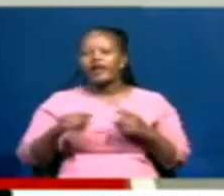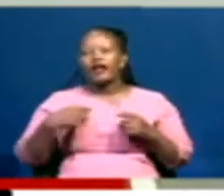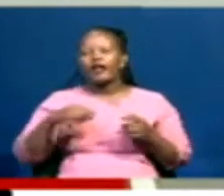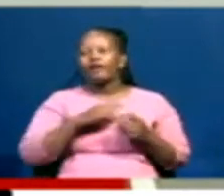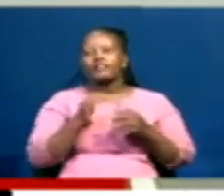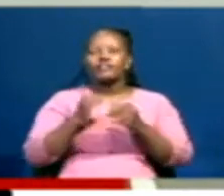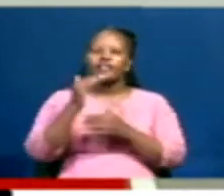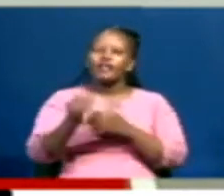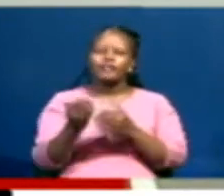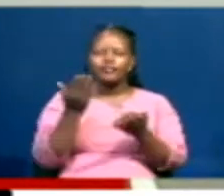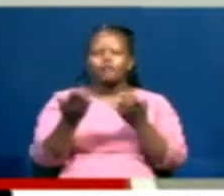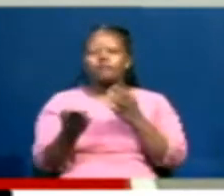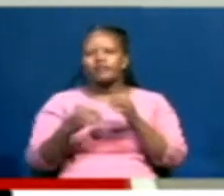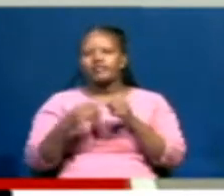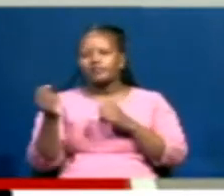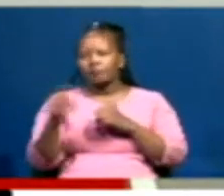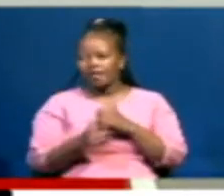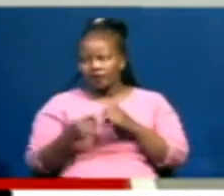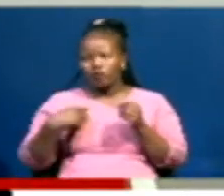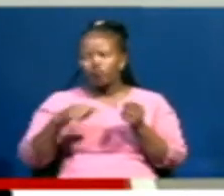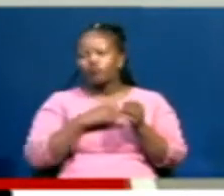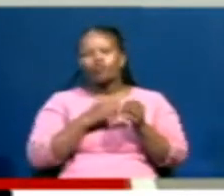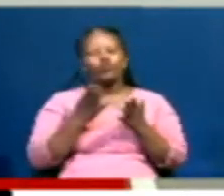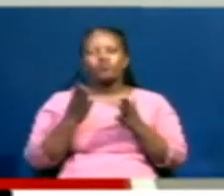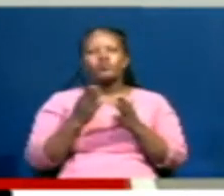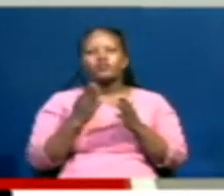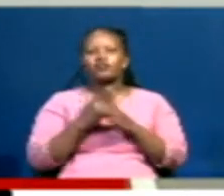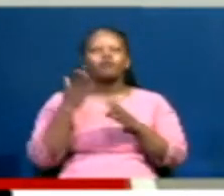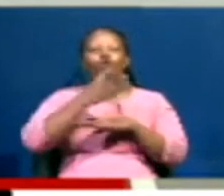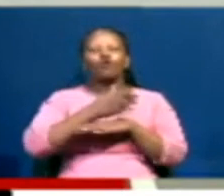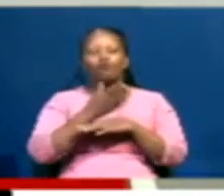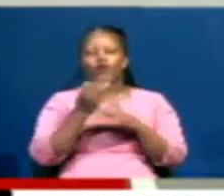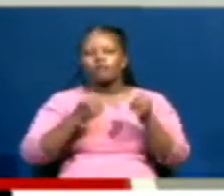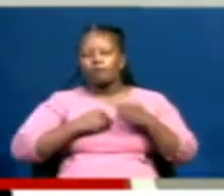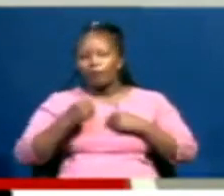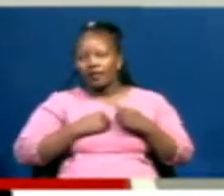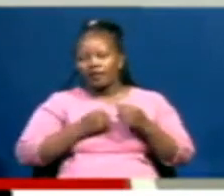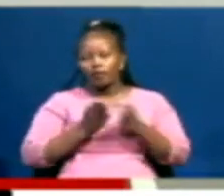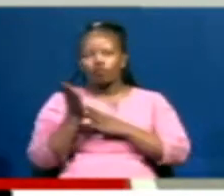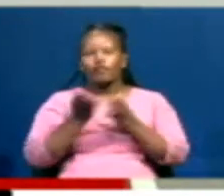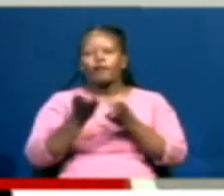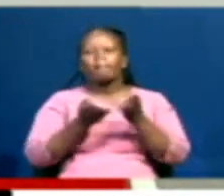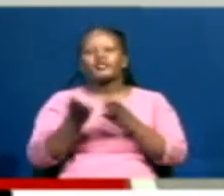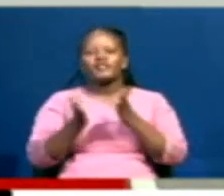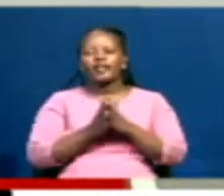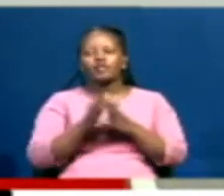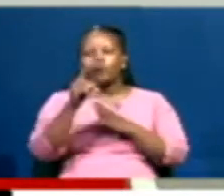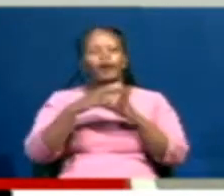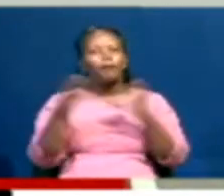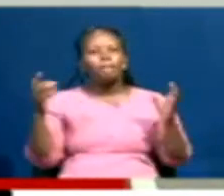way ahead of Rwanda in terms of our business environment and our one-stop center. Mm-hmm. Yeah.